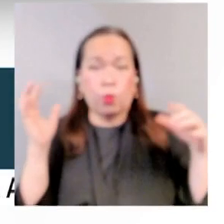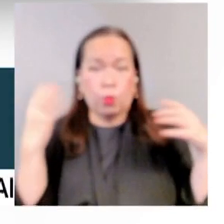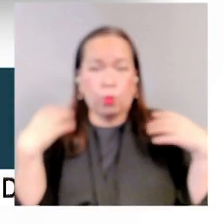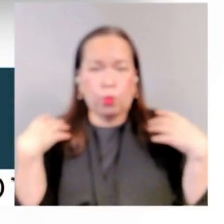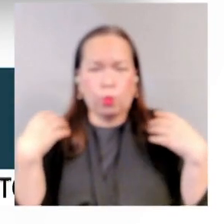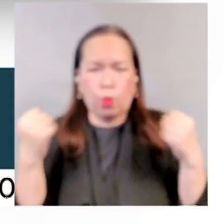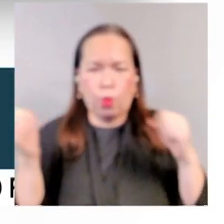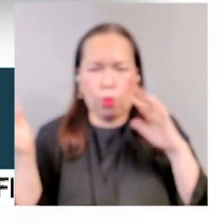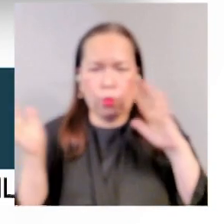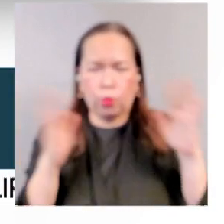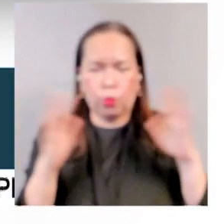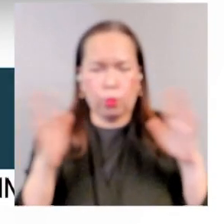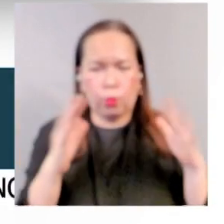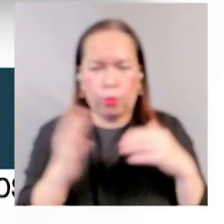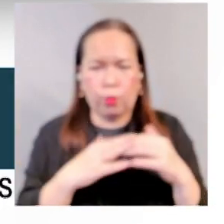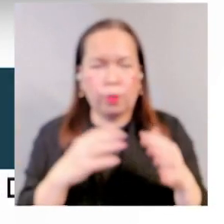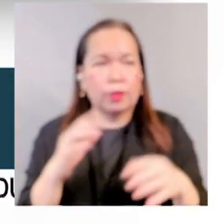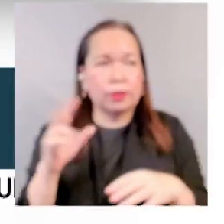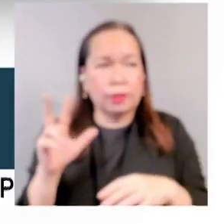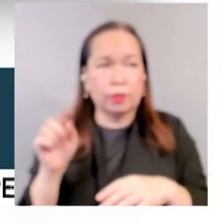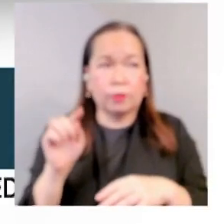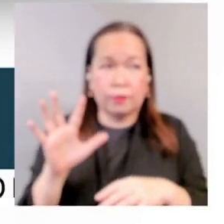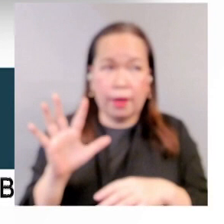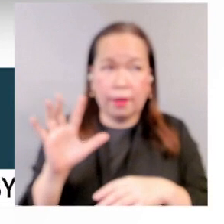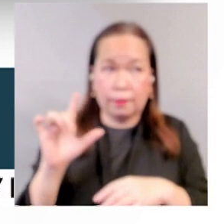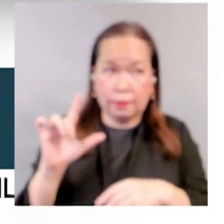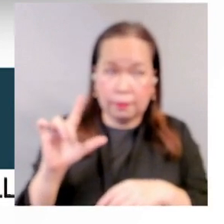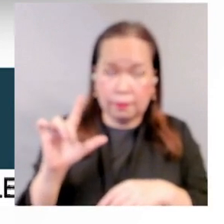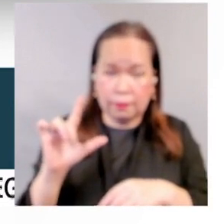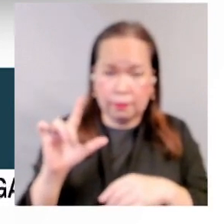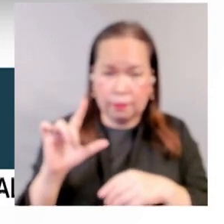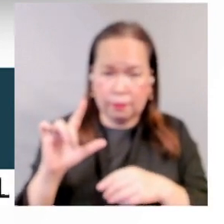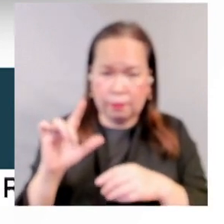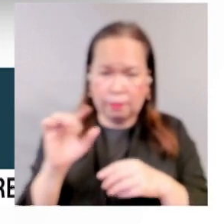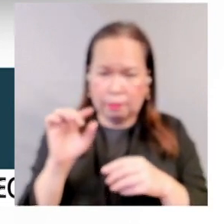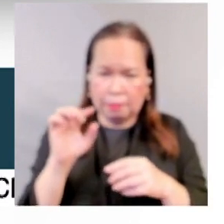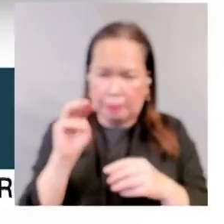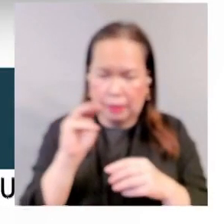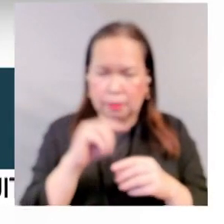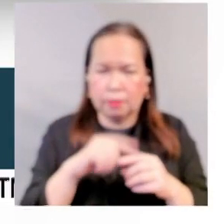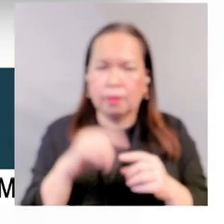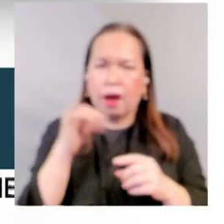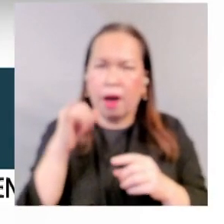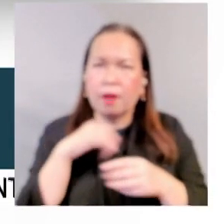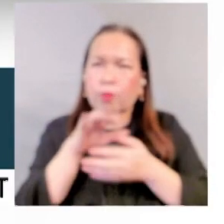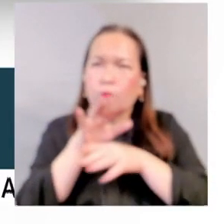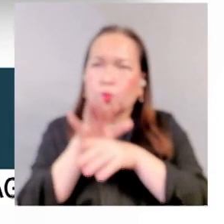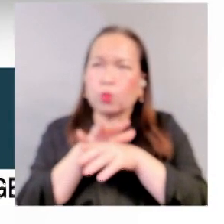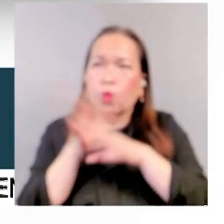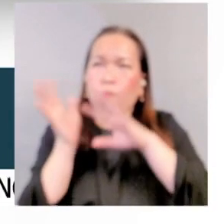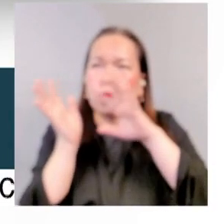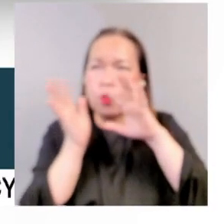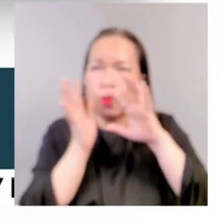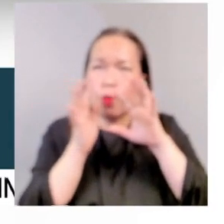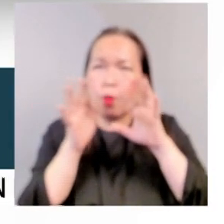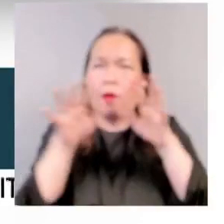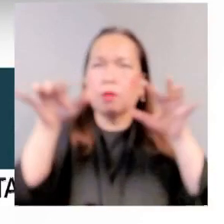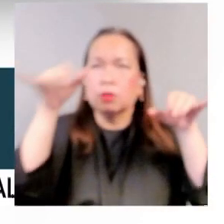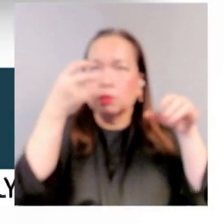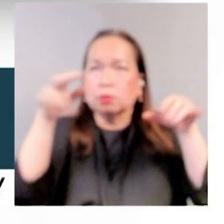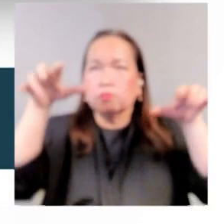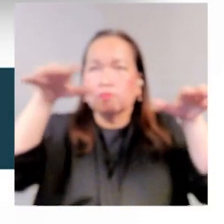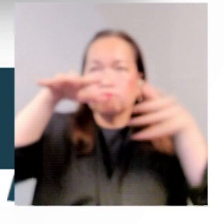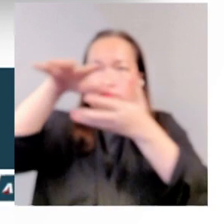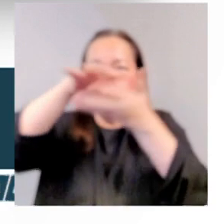3 to 5 meters per second wind speed. Kahapon, medyo mabagal kaya siguro na concentrate po ito sa mga areas